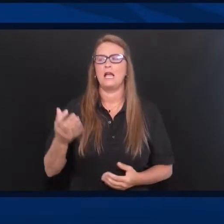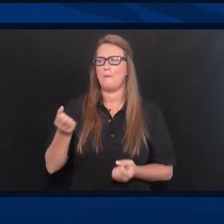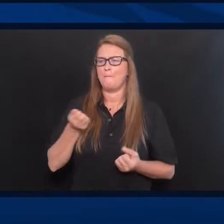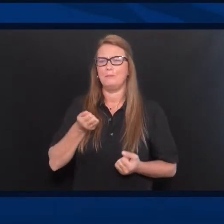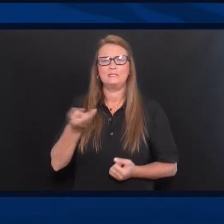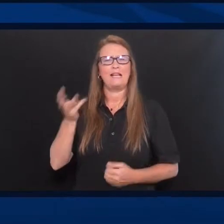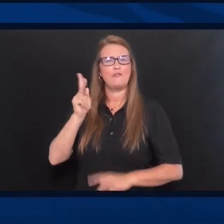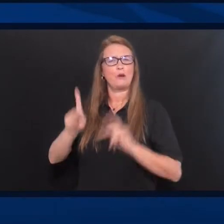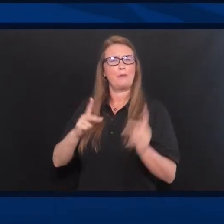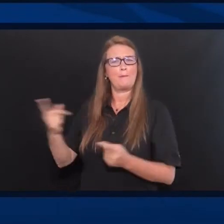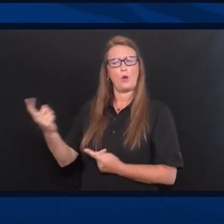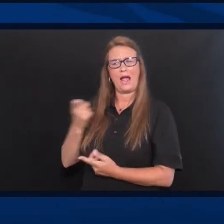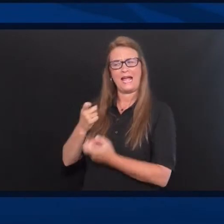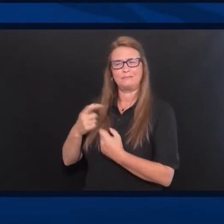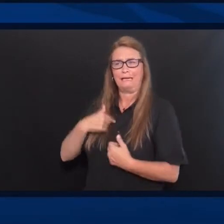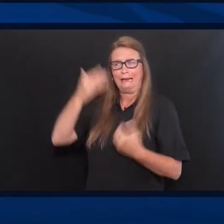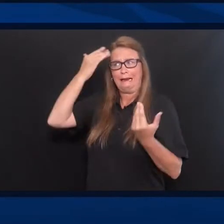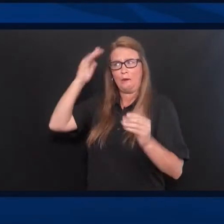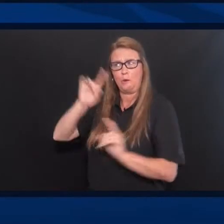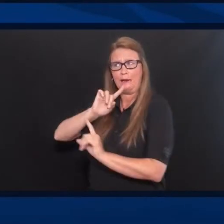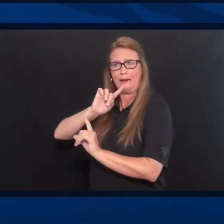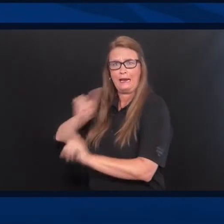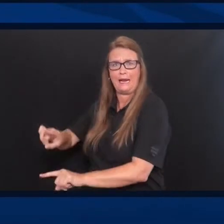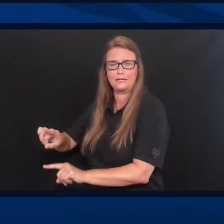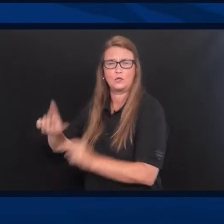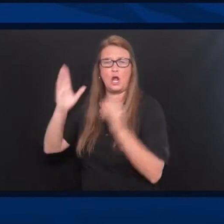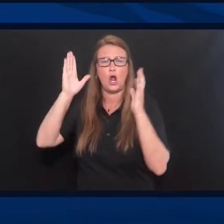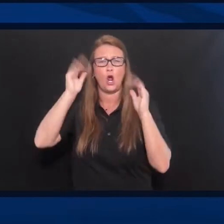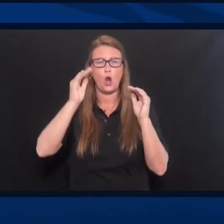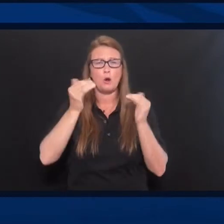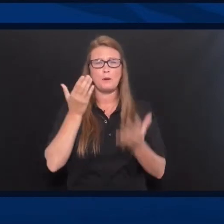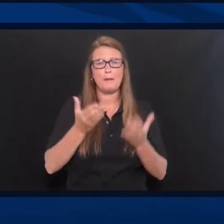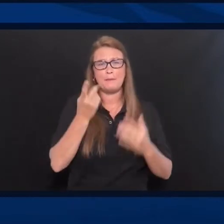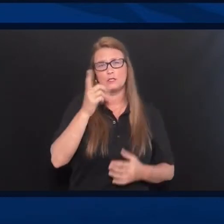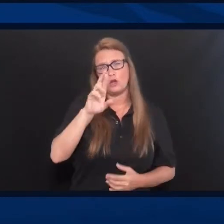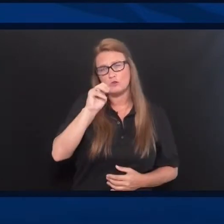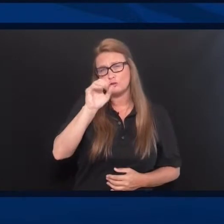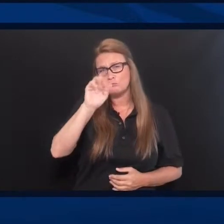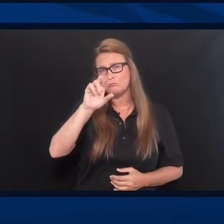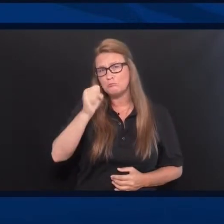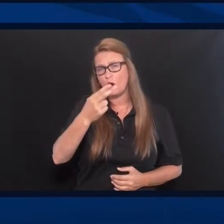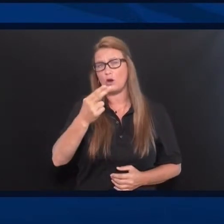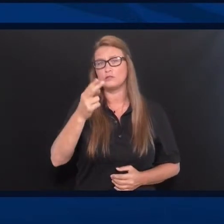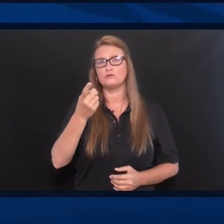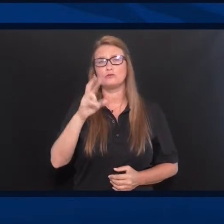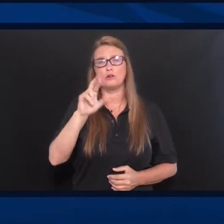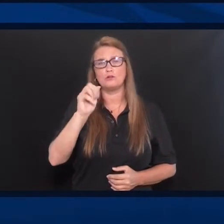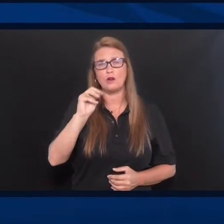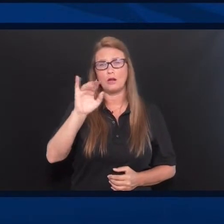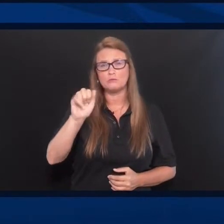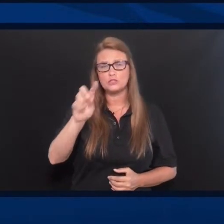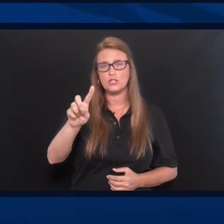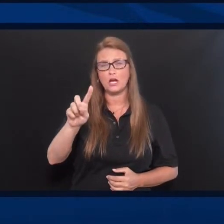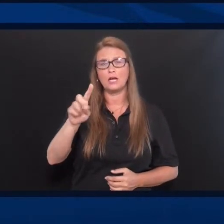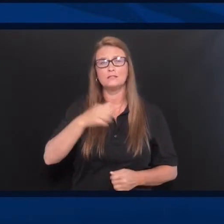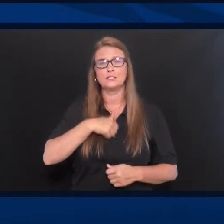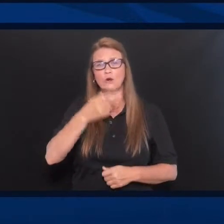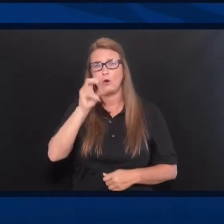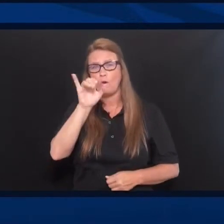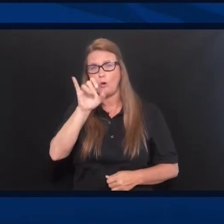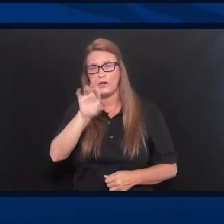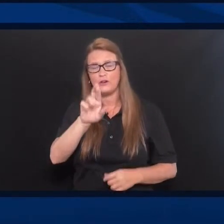don't know the answer to this. So I'm hopeful that maybe Dr. Marsh or Dr. Amjad or General Hoyer can straighten this